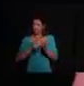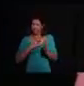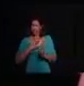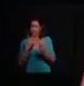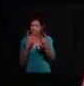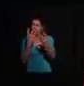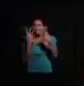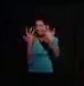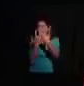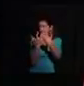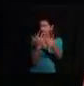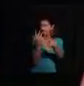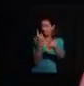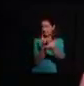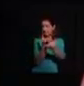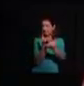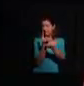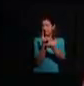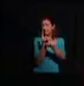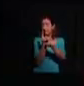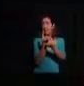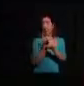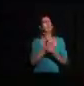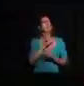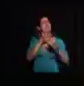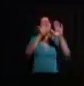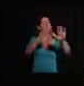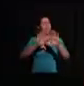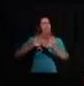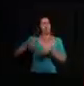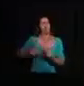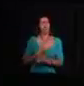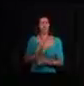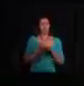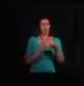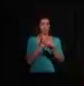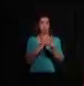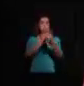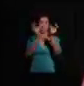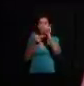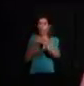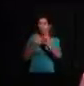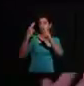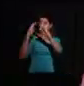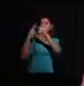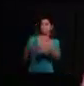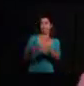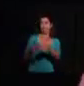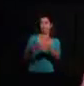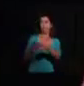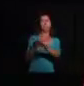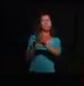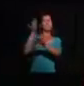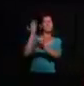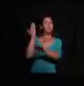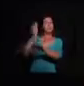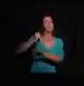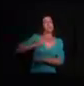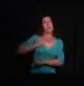But that's really cemented things forward, and incredibly, in the last year, we've changed our name. We used to be known as the